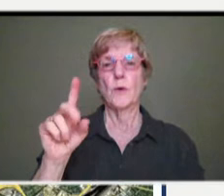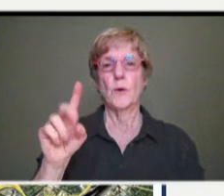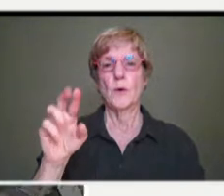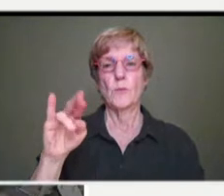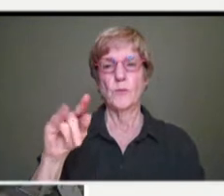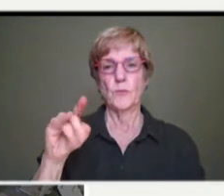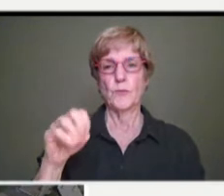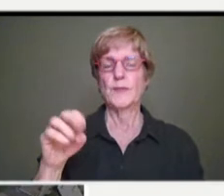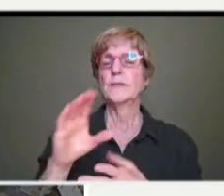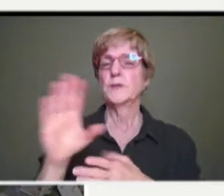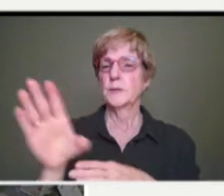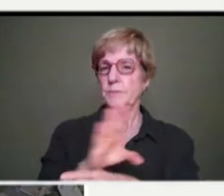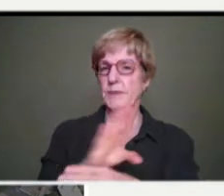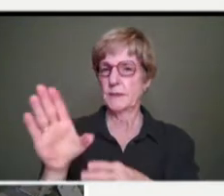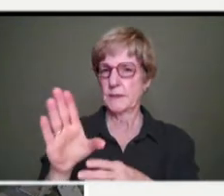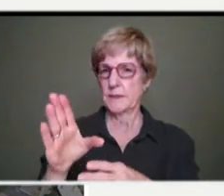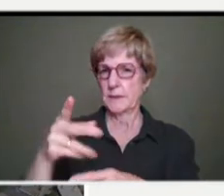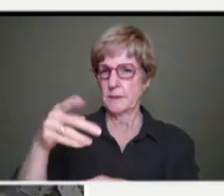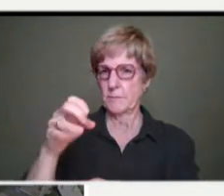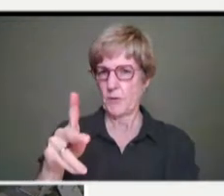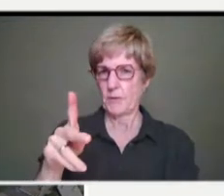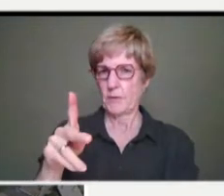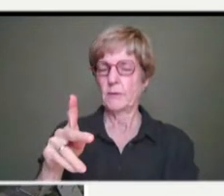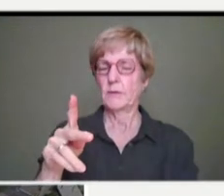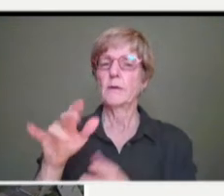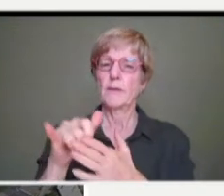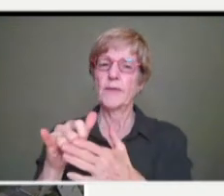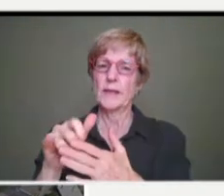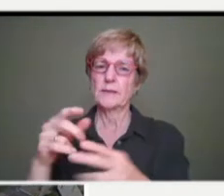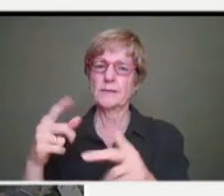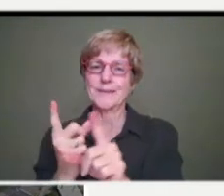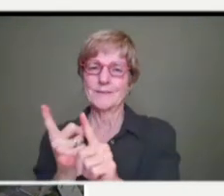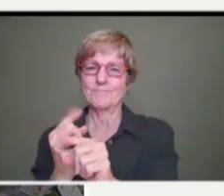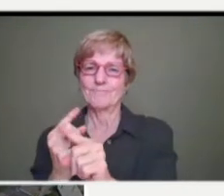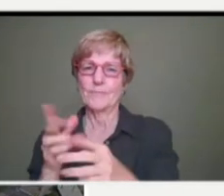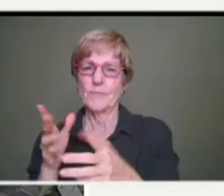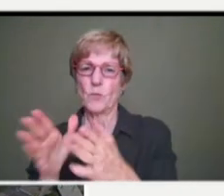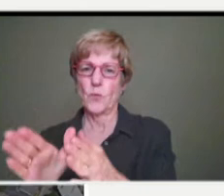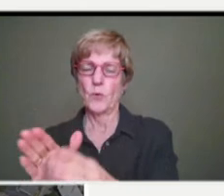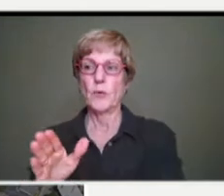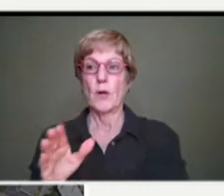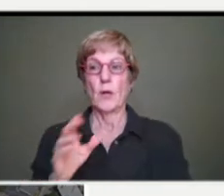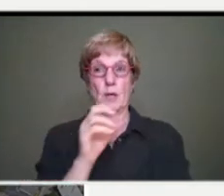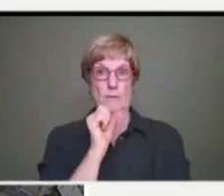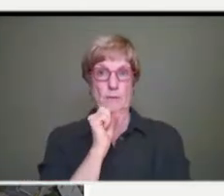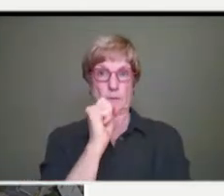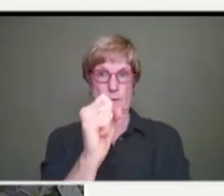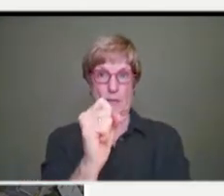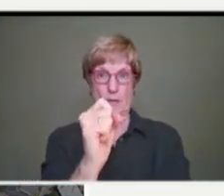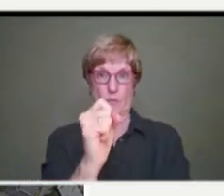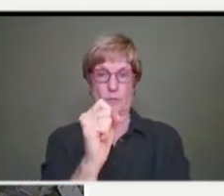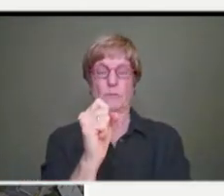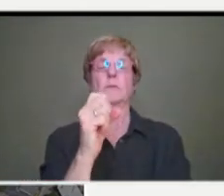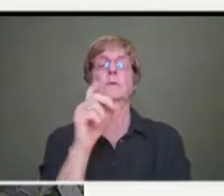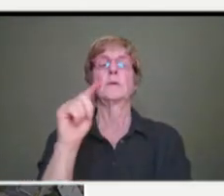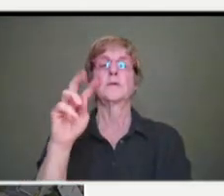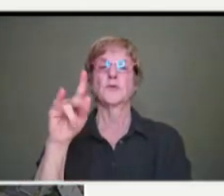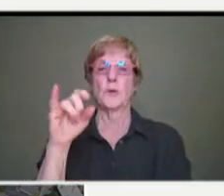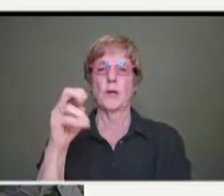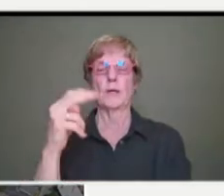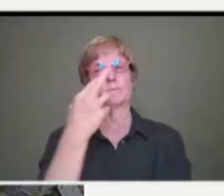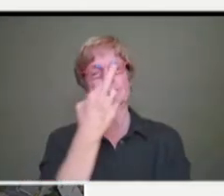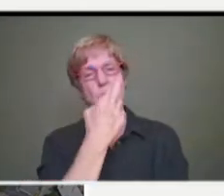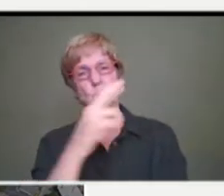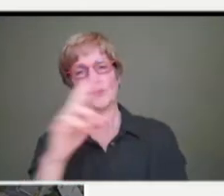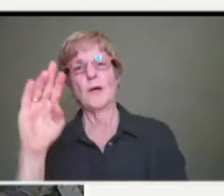that's a private road so if you look if you're so if you're heading south way from town down South Tryon take a ride into Billy Graham